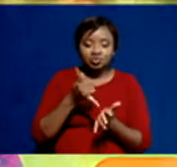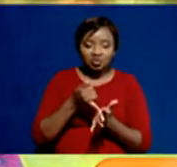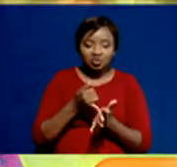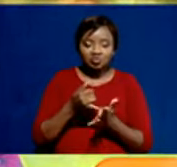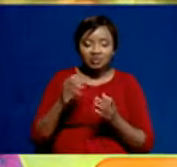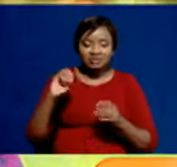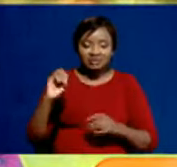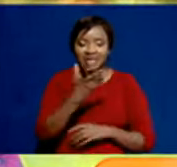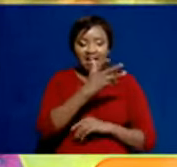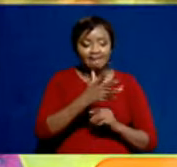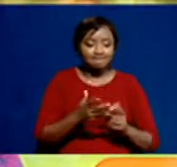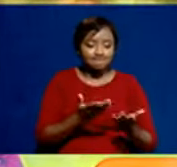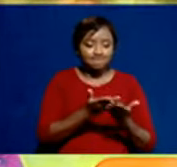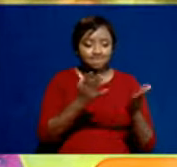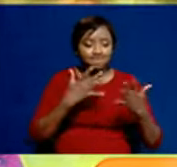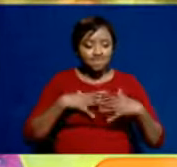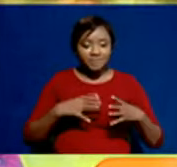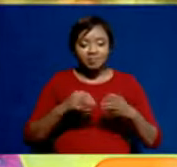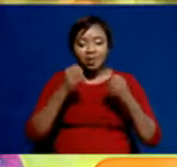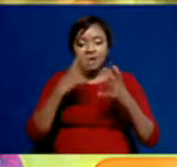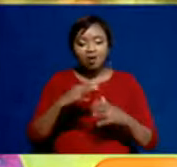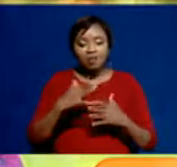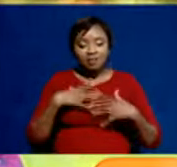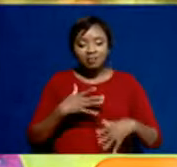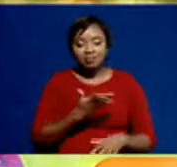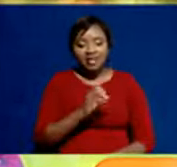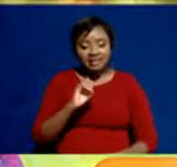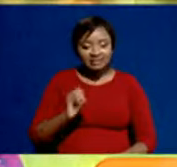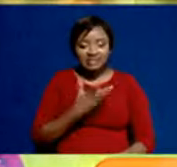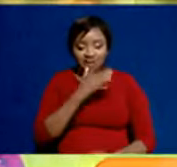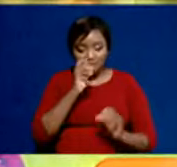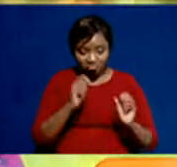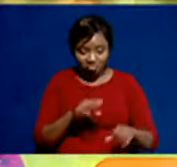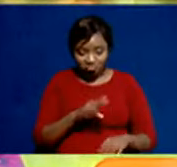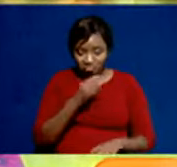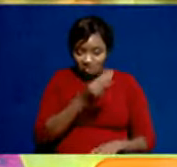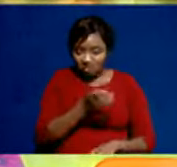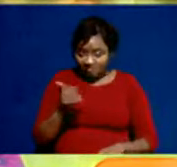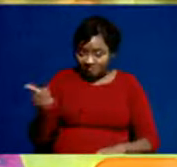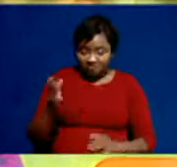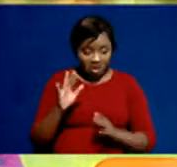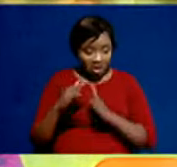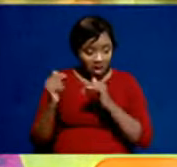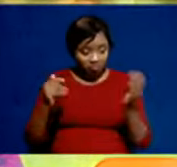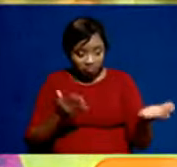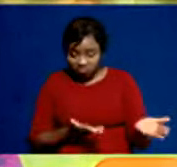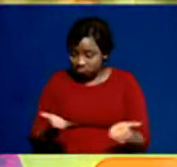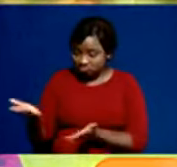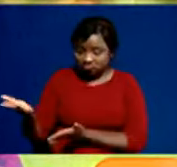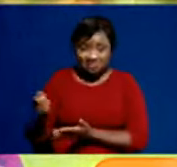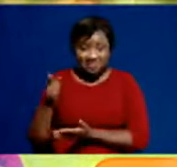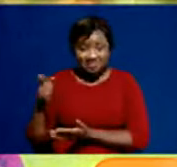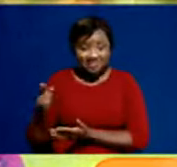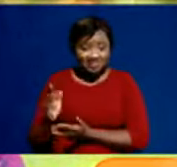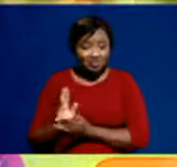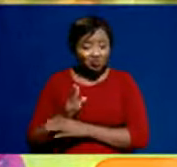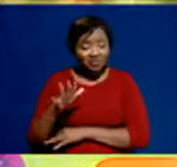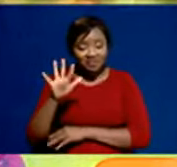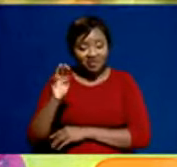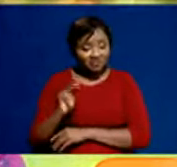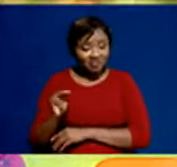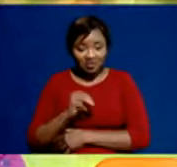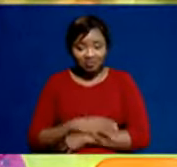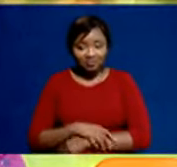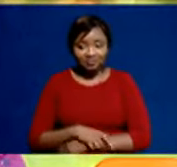How many in the informal sector will ever qualify for houses which are beyond 5 million? You